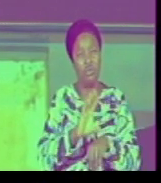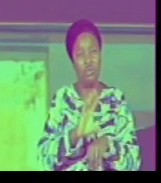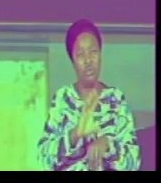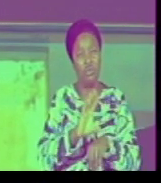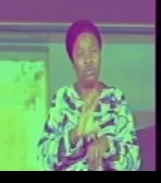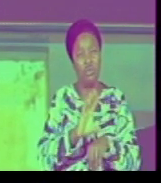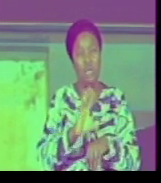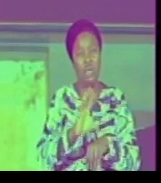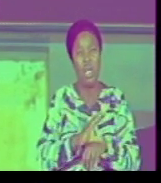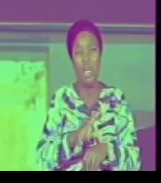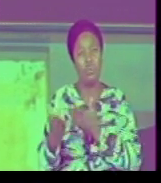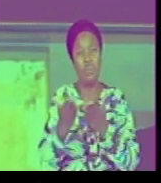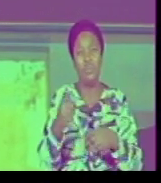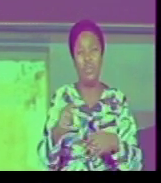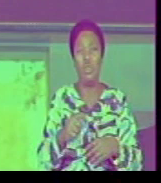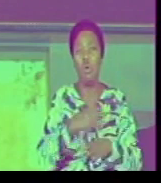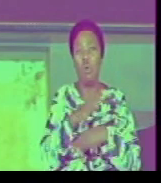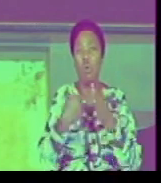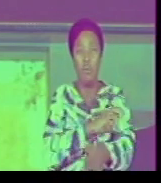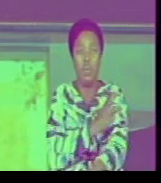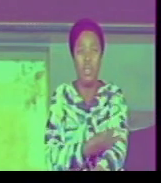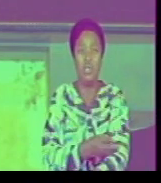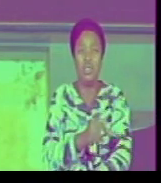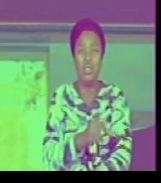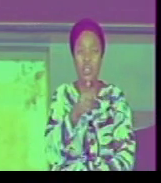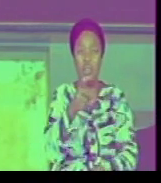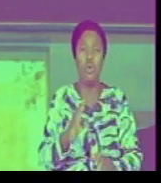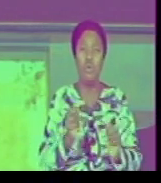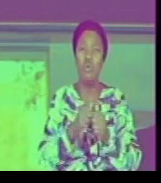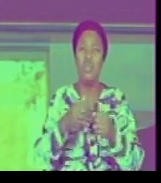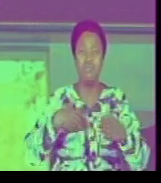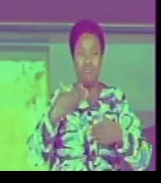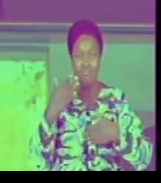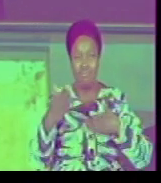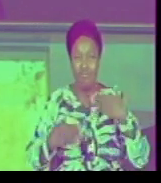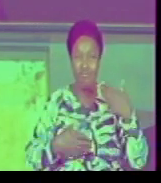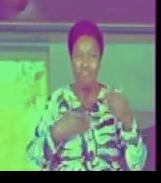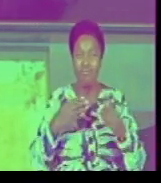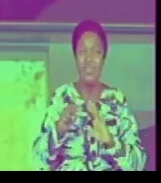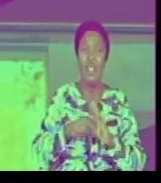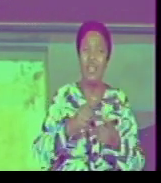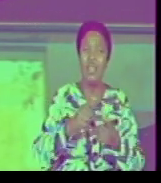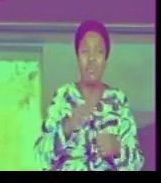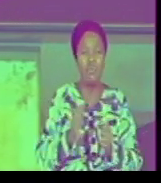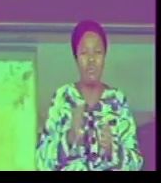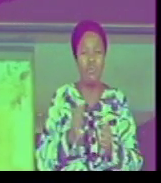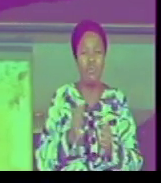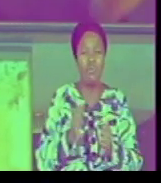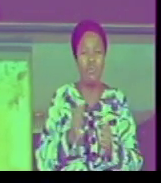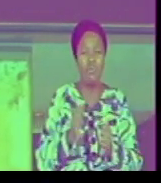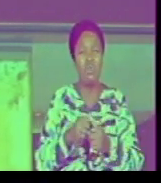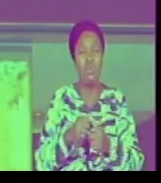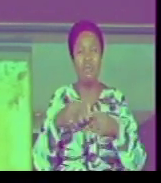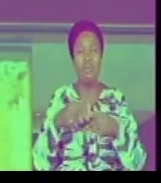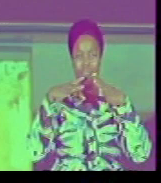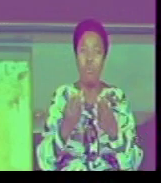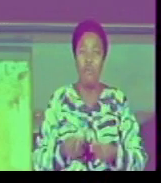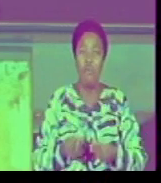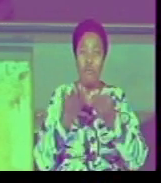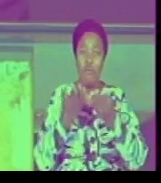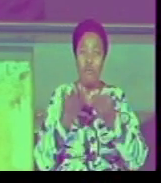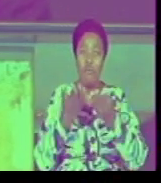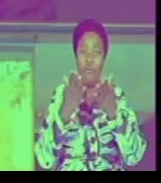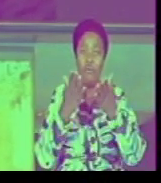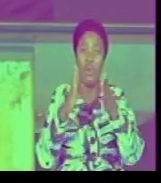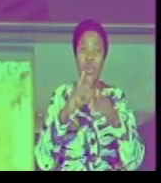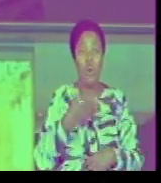with cheerfulness, with happiness, and you're offering your very best, and you're not doing like they're doing in the restaurants of the world,